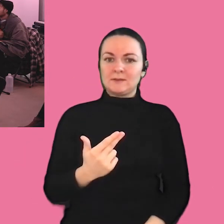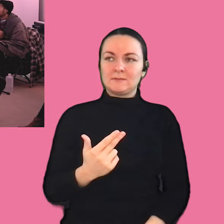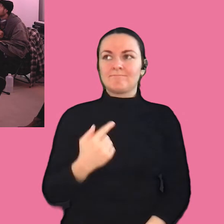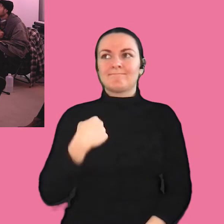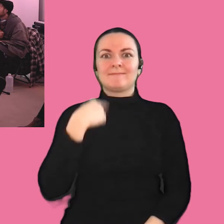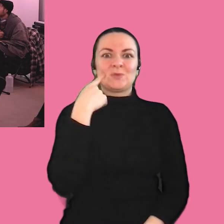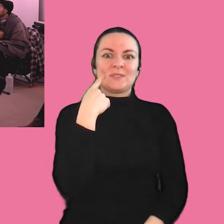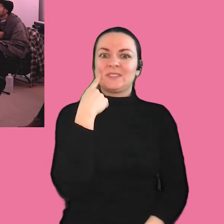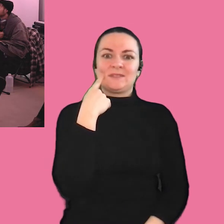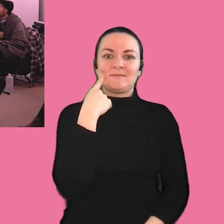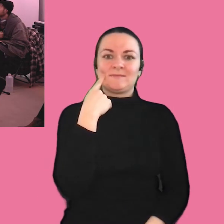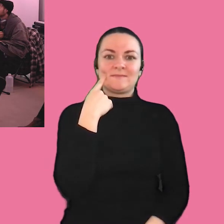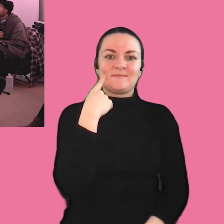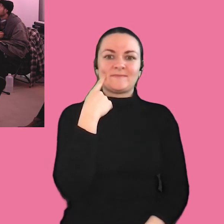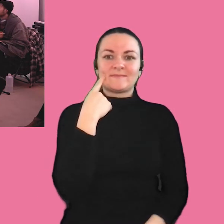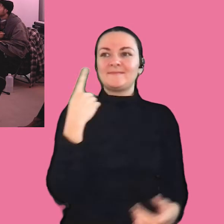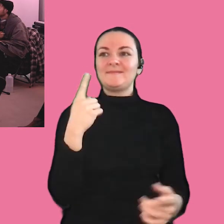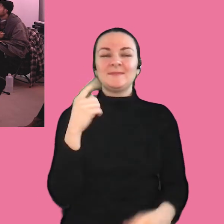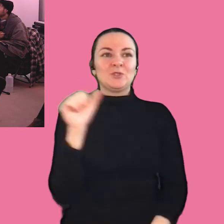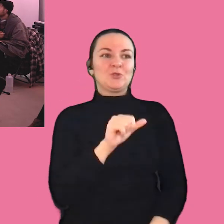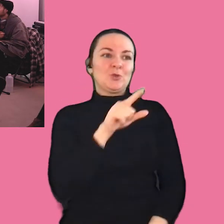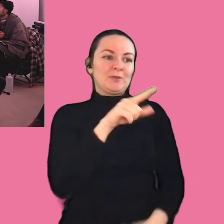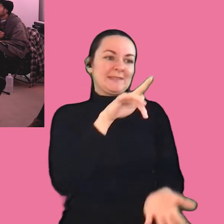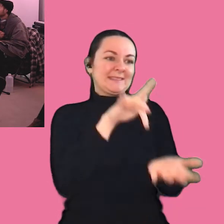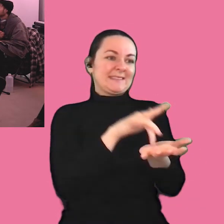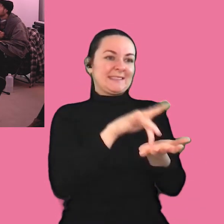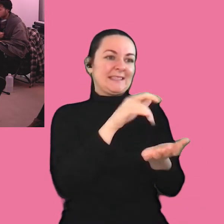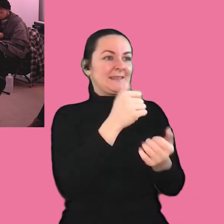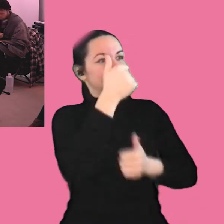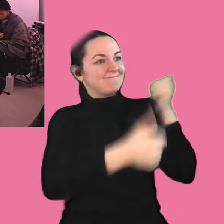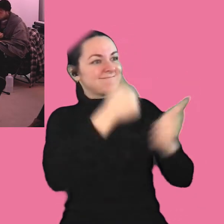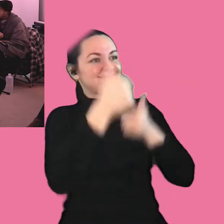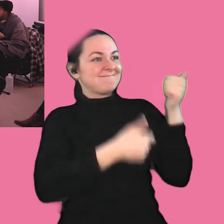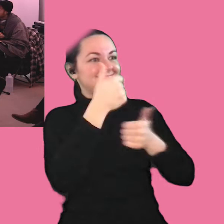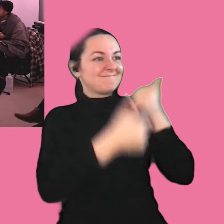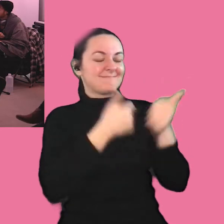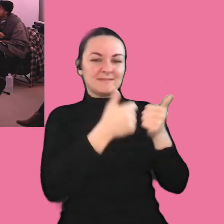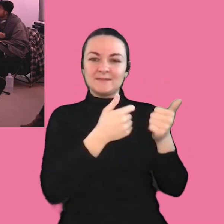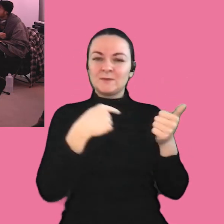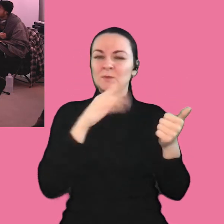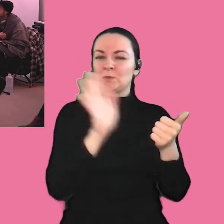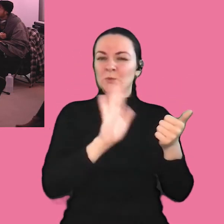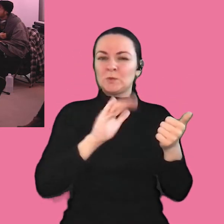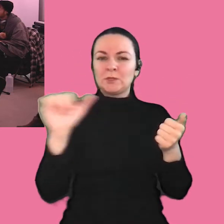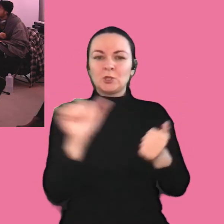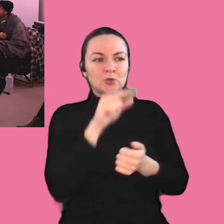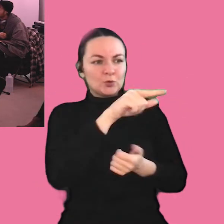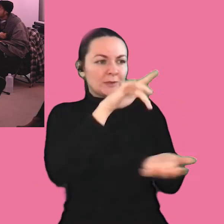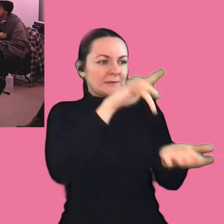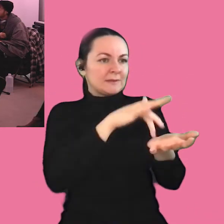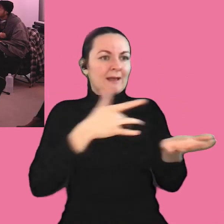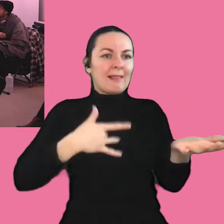and also talking about COP. And one reason why I picked the title, The Glasgow Effect, is